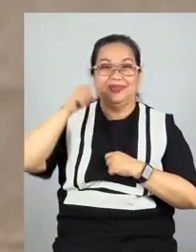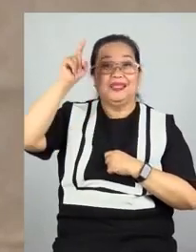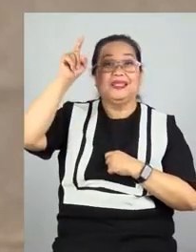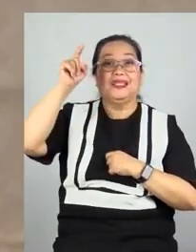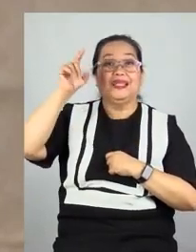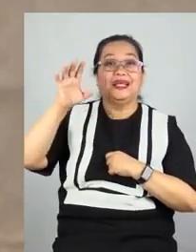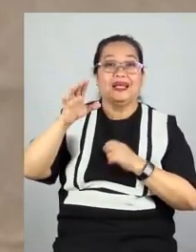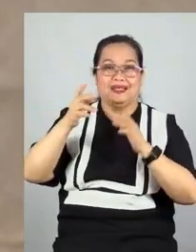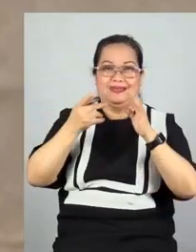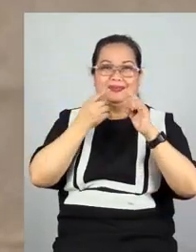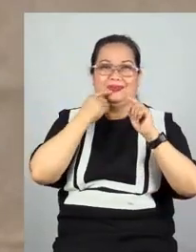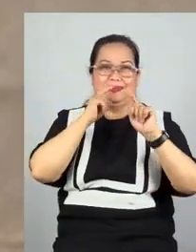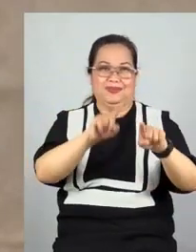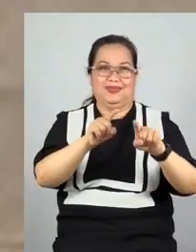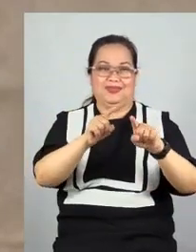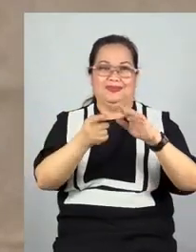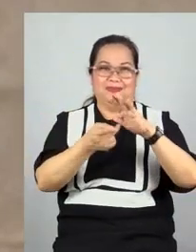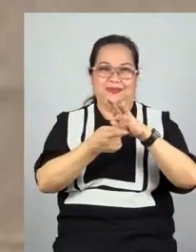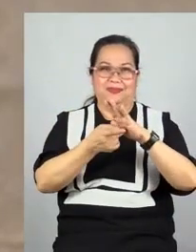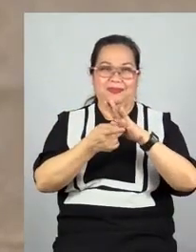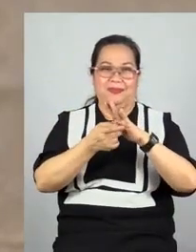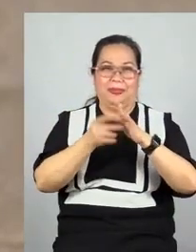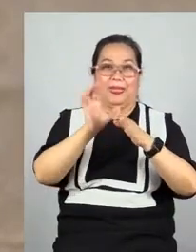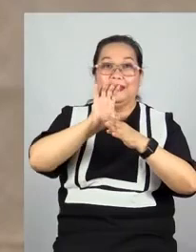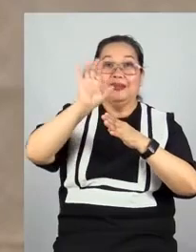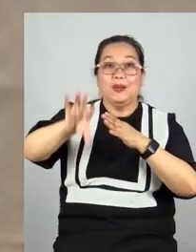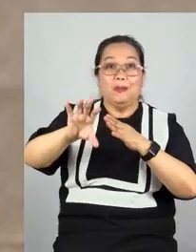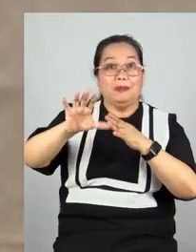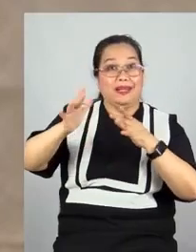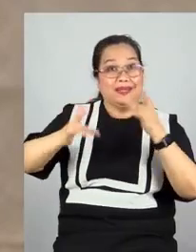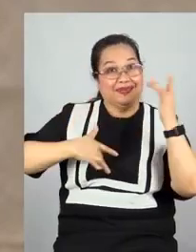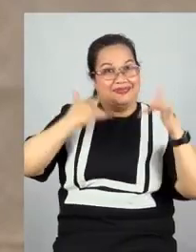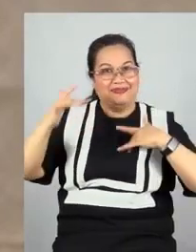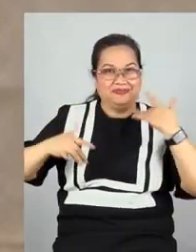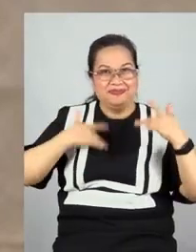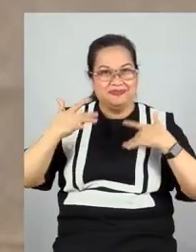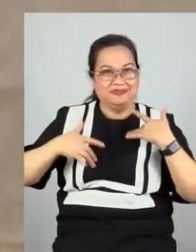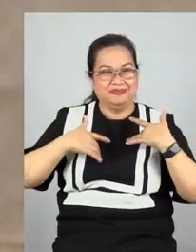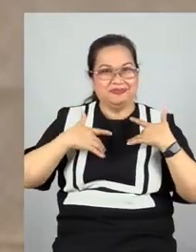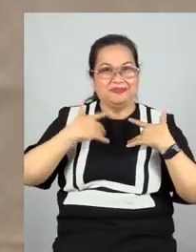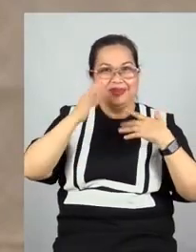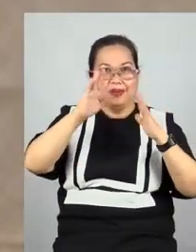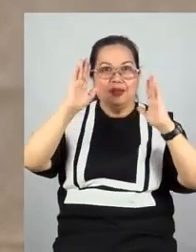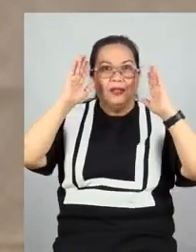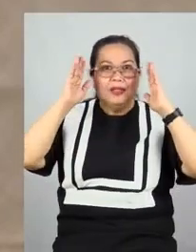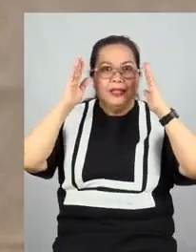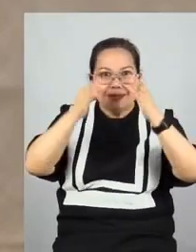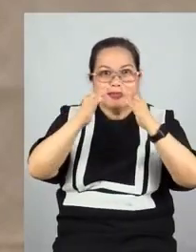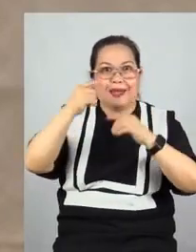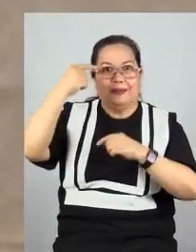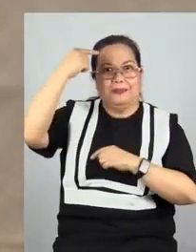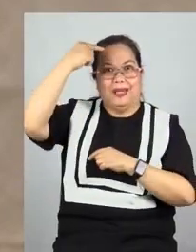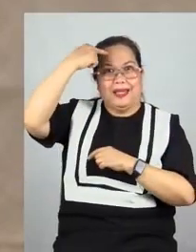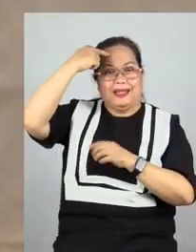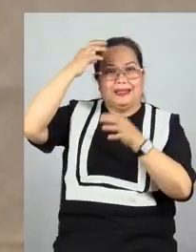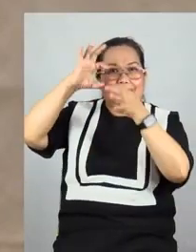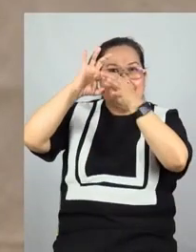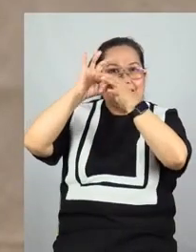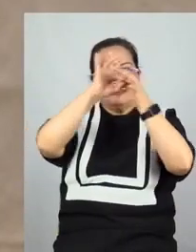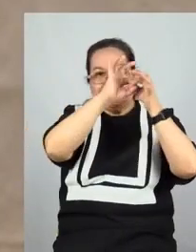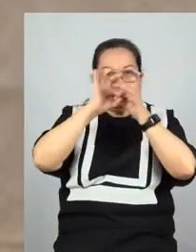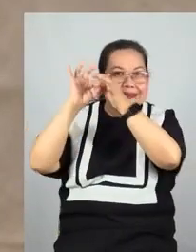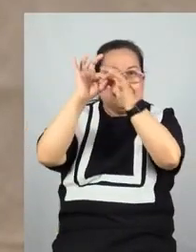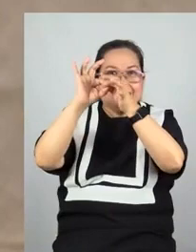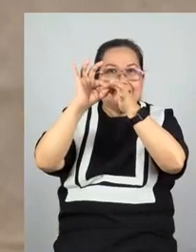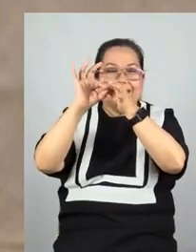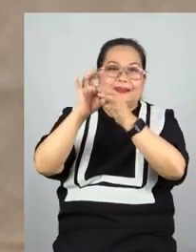utos. Complete my joy by being of the same mind,